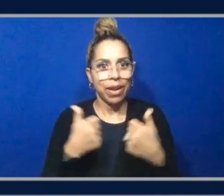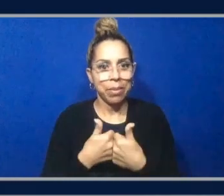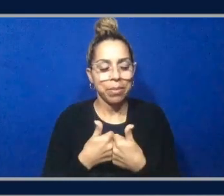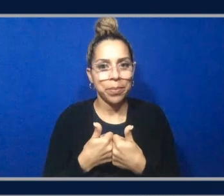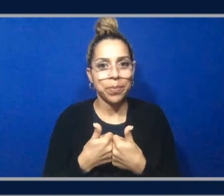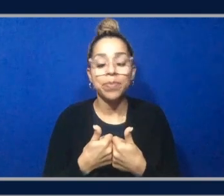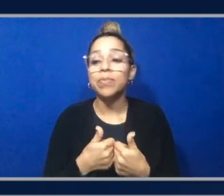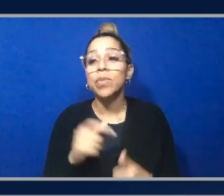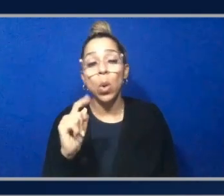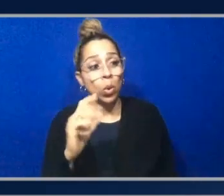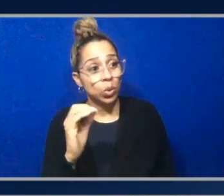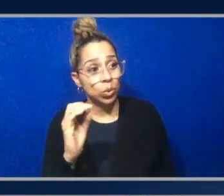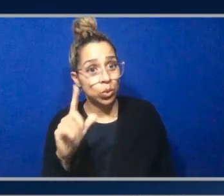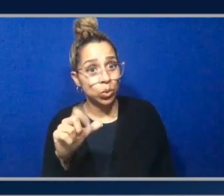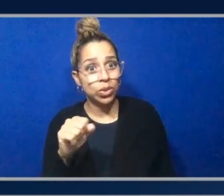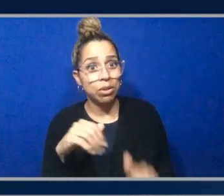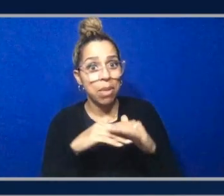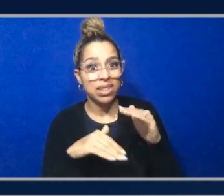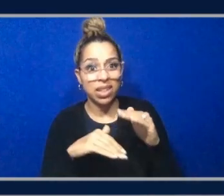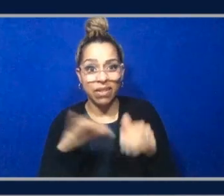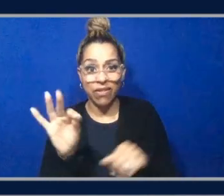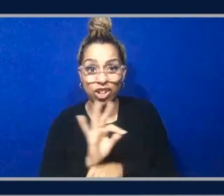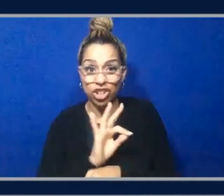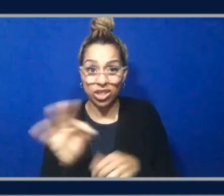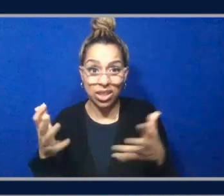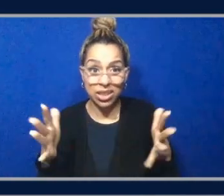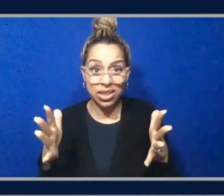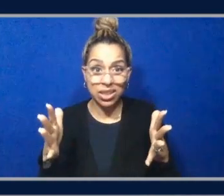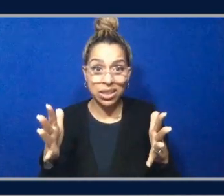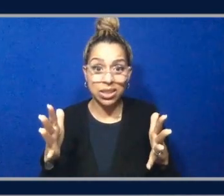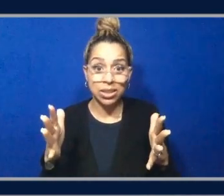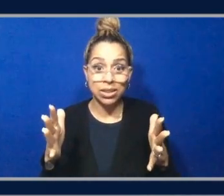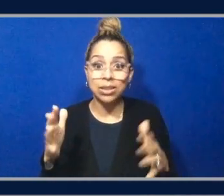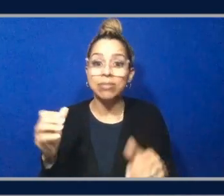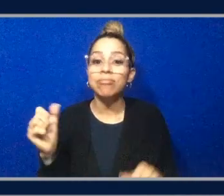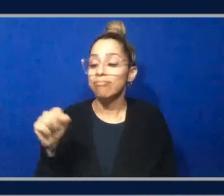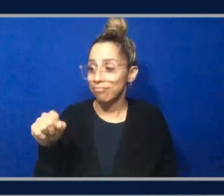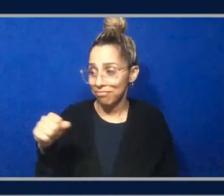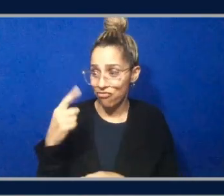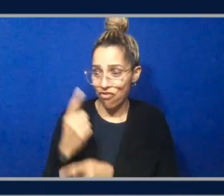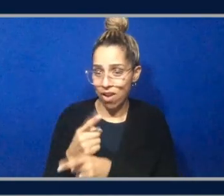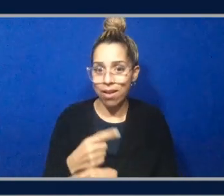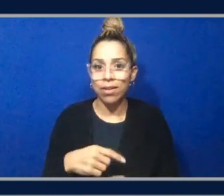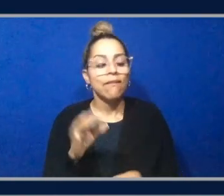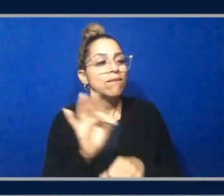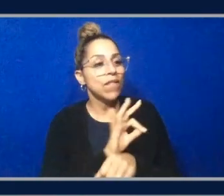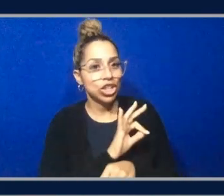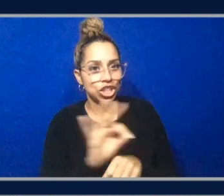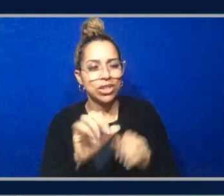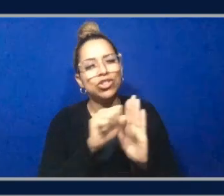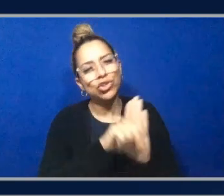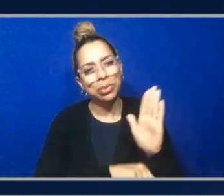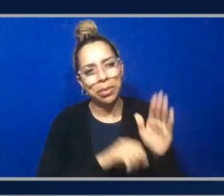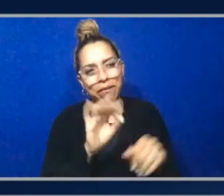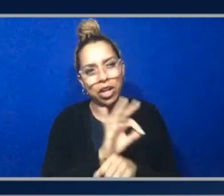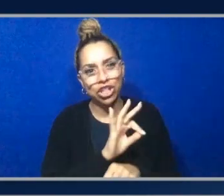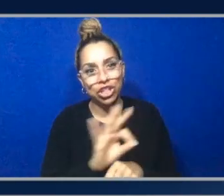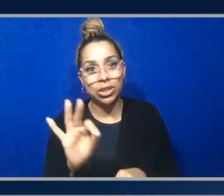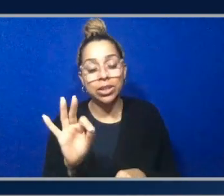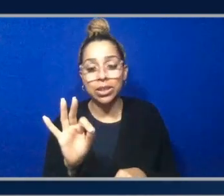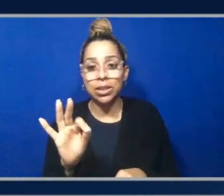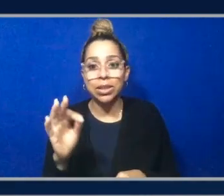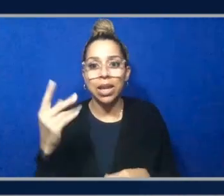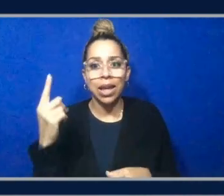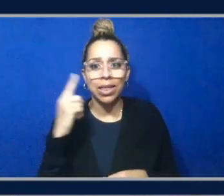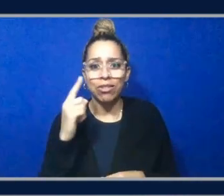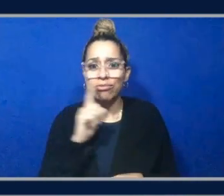are basically just function. In this case, it's a Yes. TypeScript function that does a certain thing, right? And they can be almost anything. You can have the bot